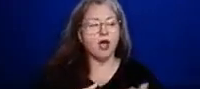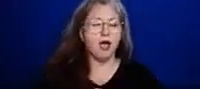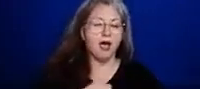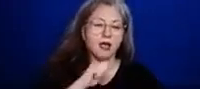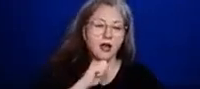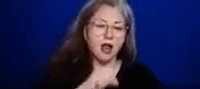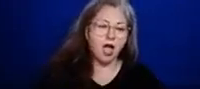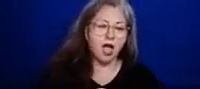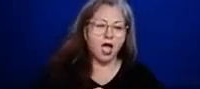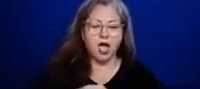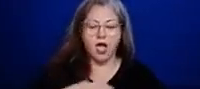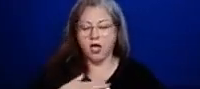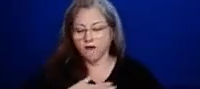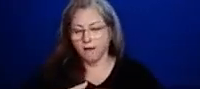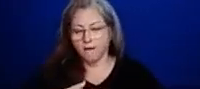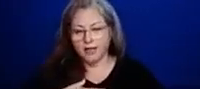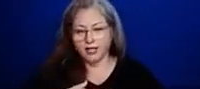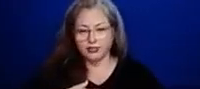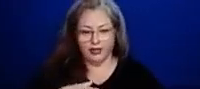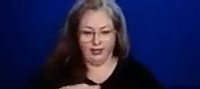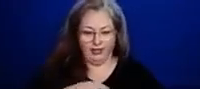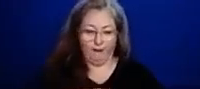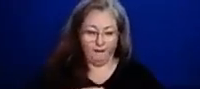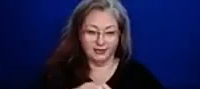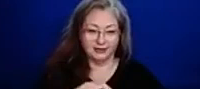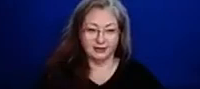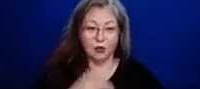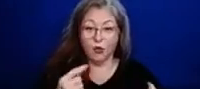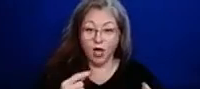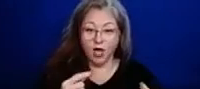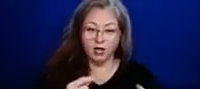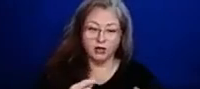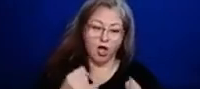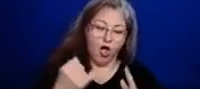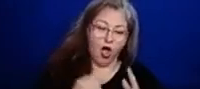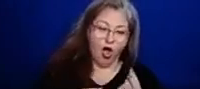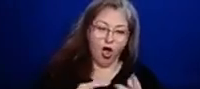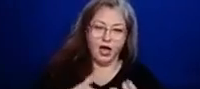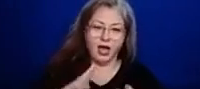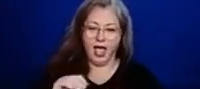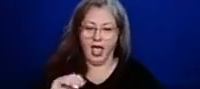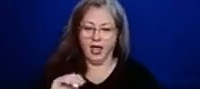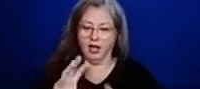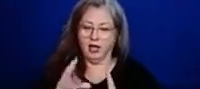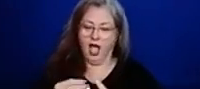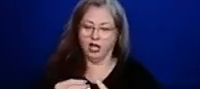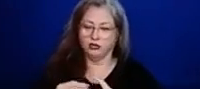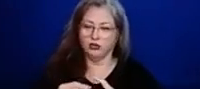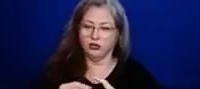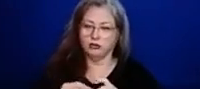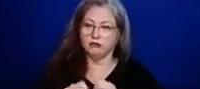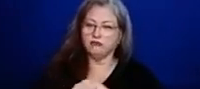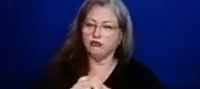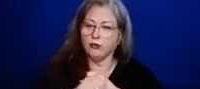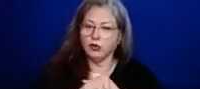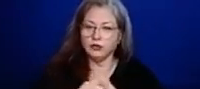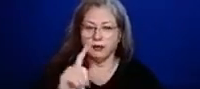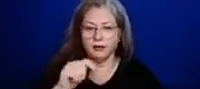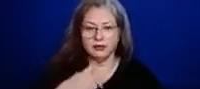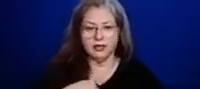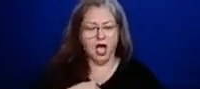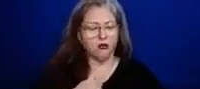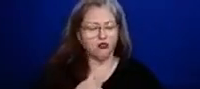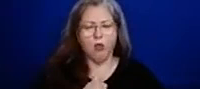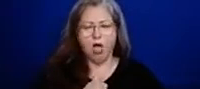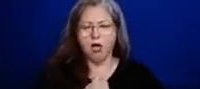and pleasures mix, which is art and cultural promotion, because I do like organizing,